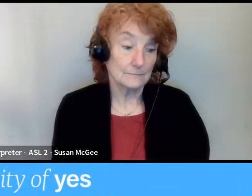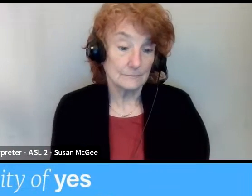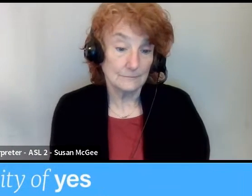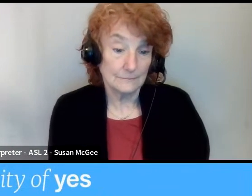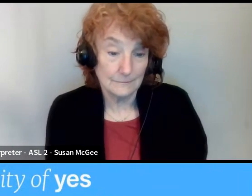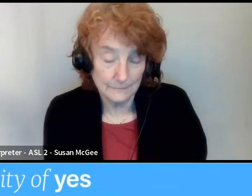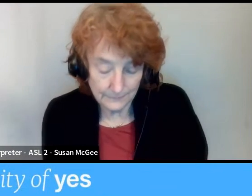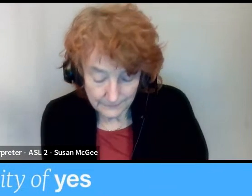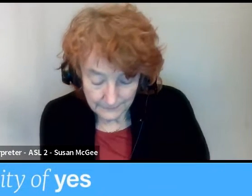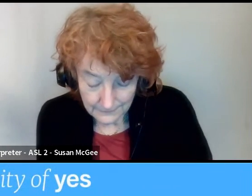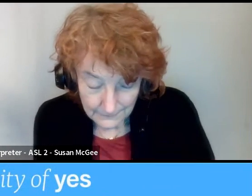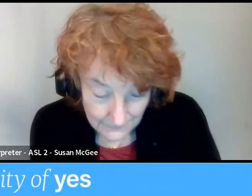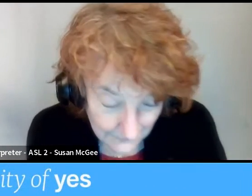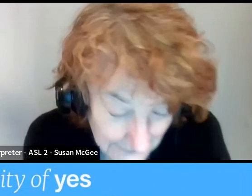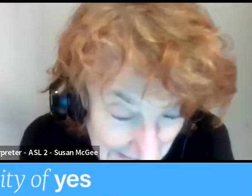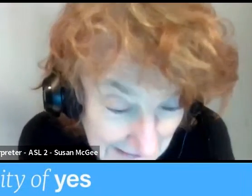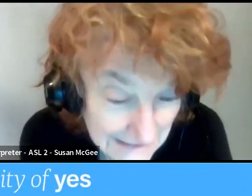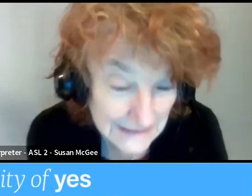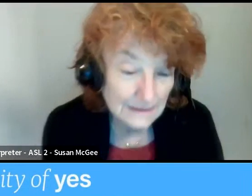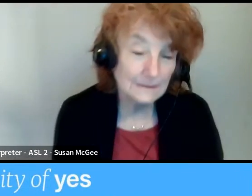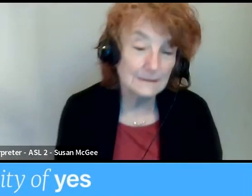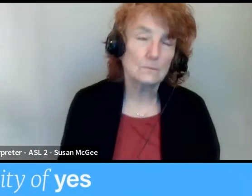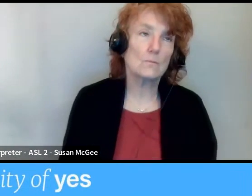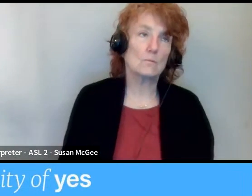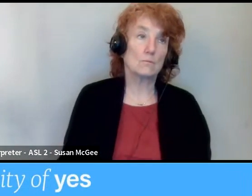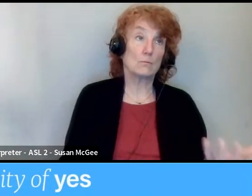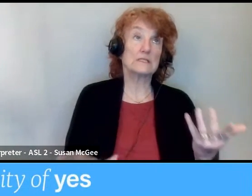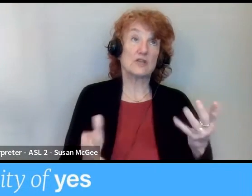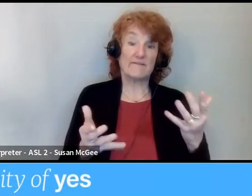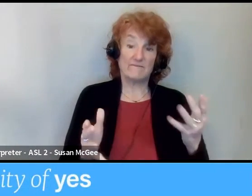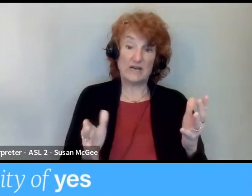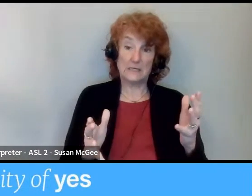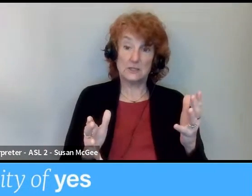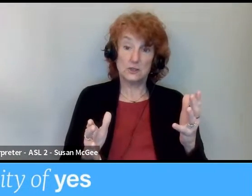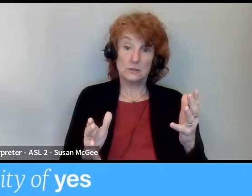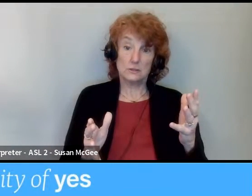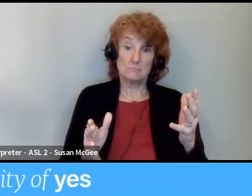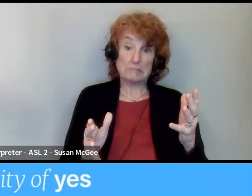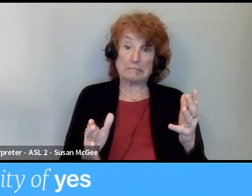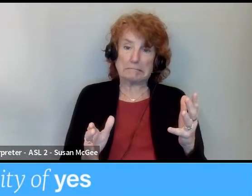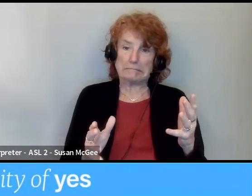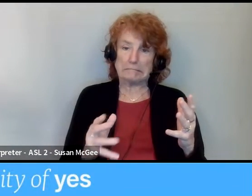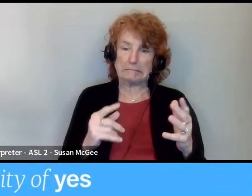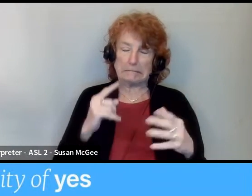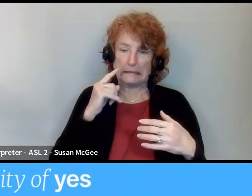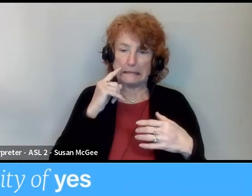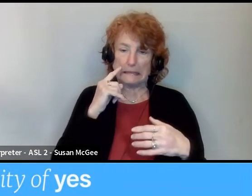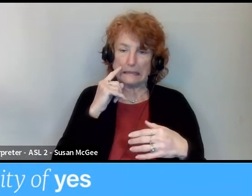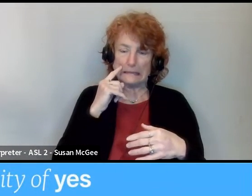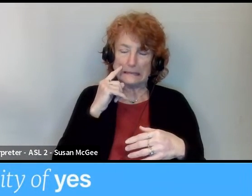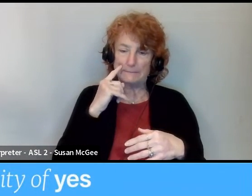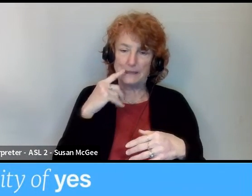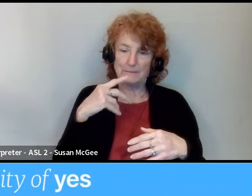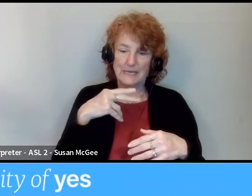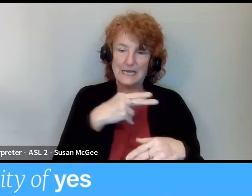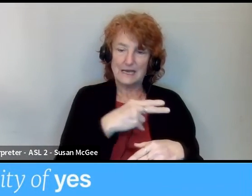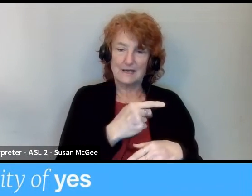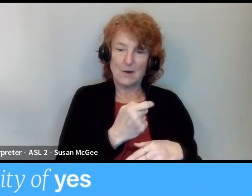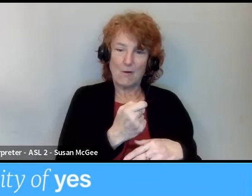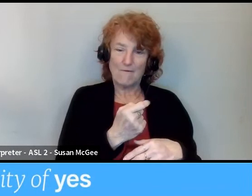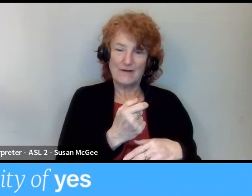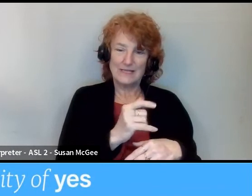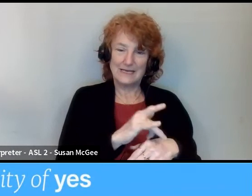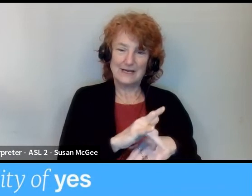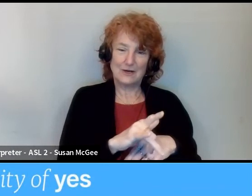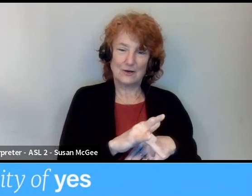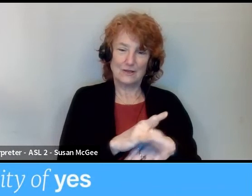Right. I want to make sure, was that her full question? I worry we may have cut her off a little too soon. So